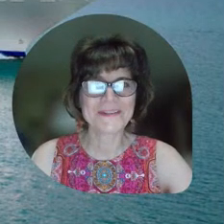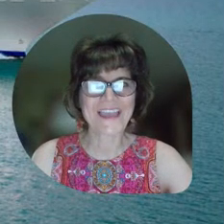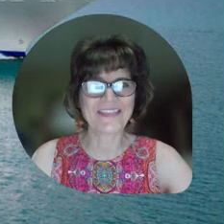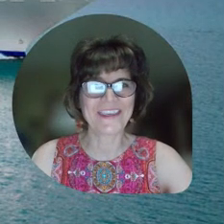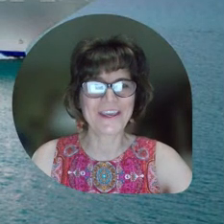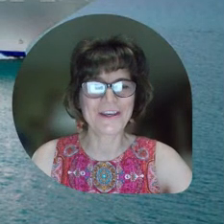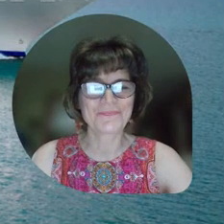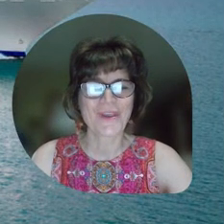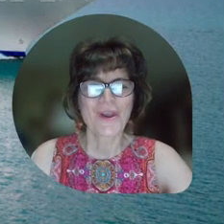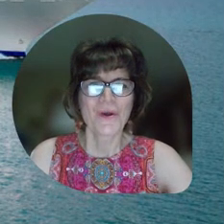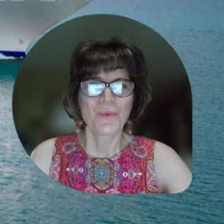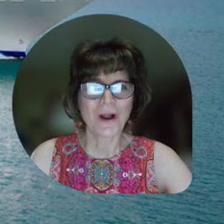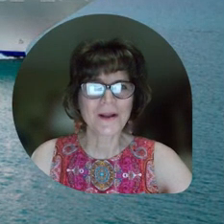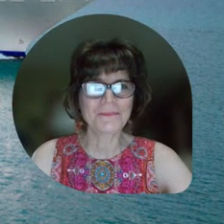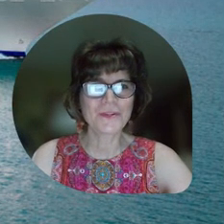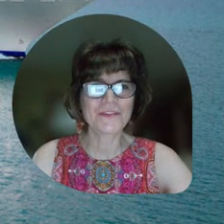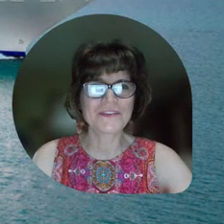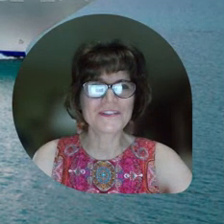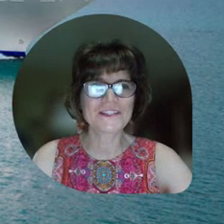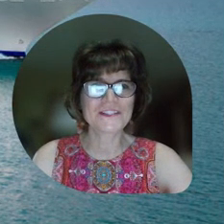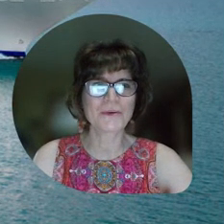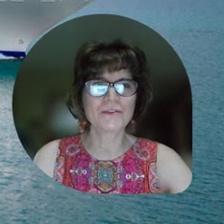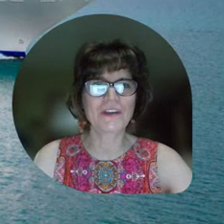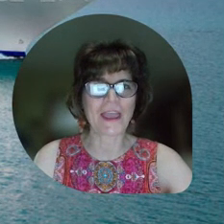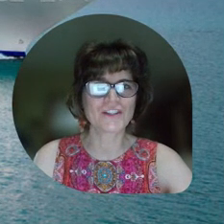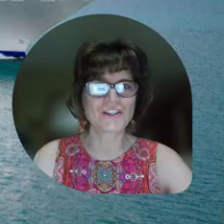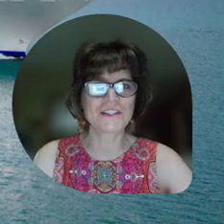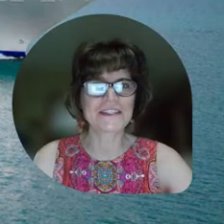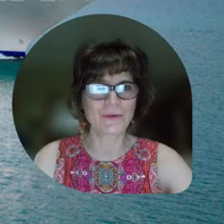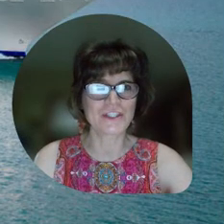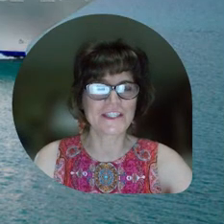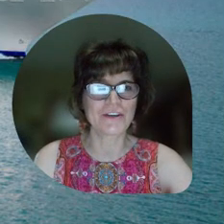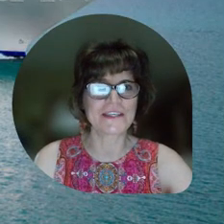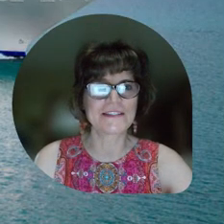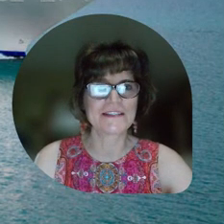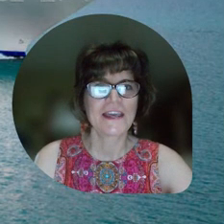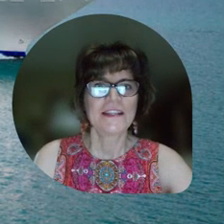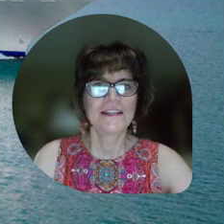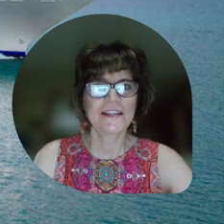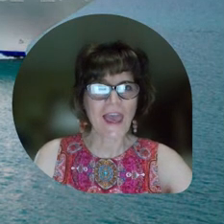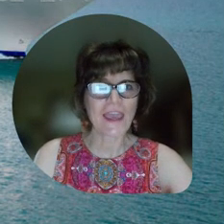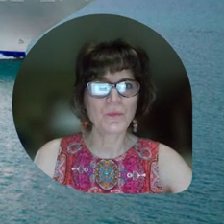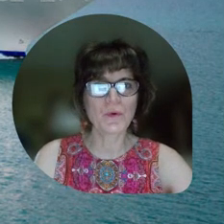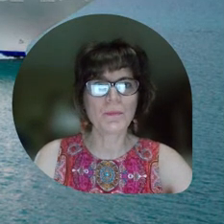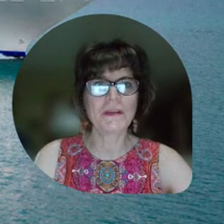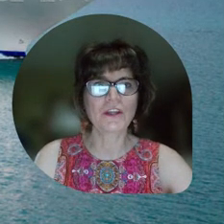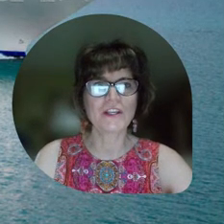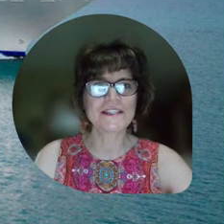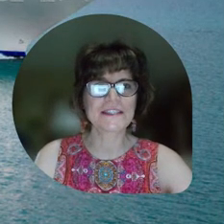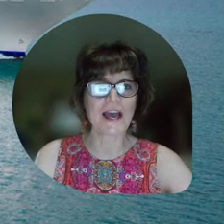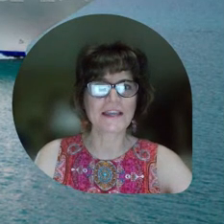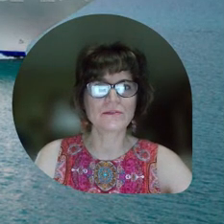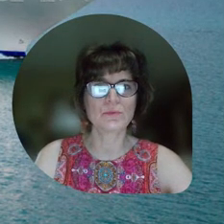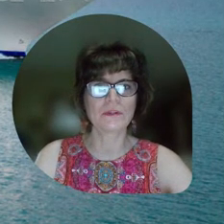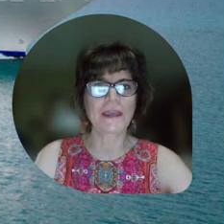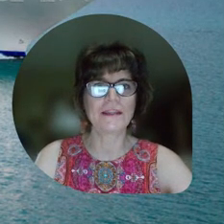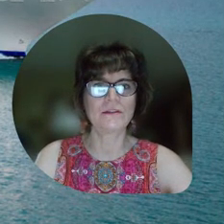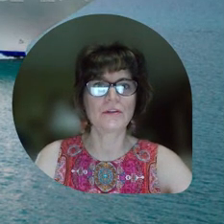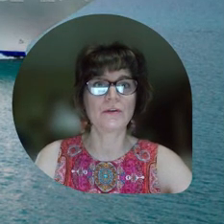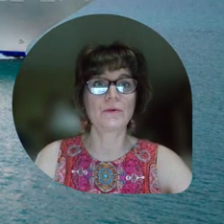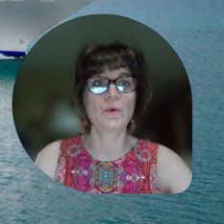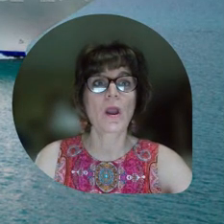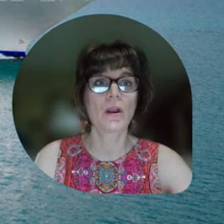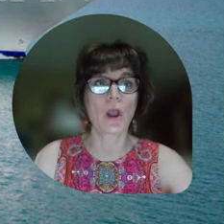Hi, Miss Kathy here. Welcome to the Summer Vacation Sign Language series. Today we will be learning signs